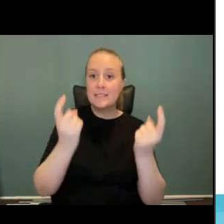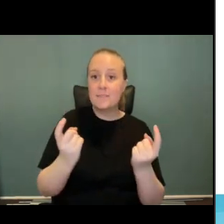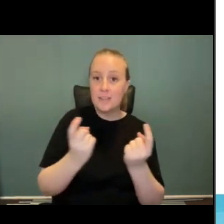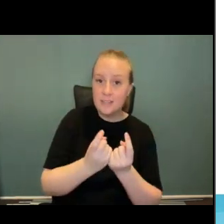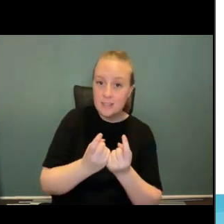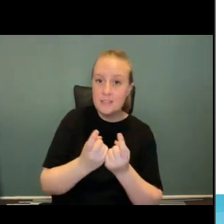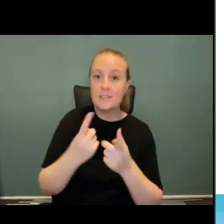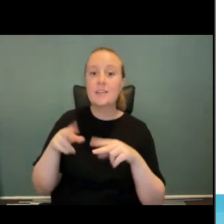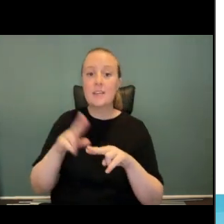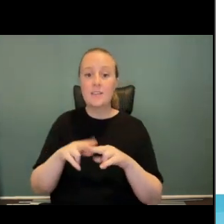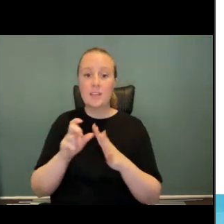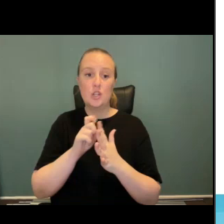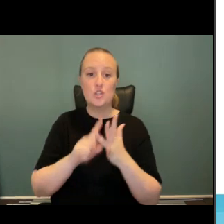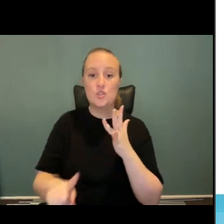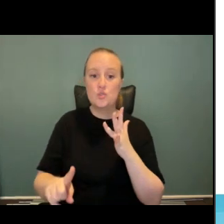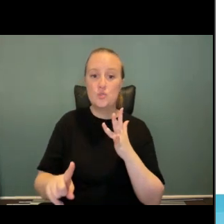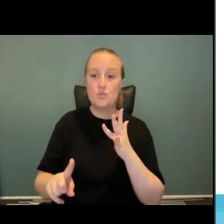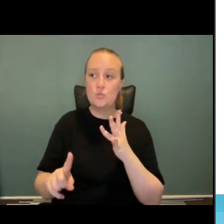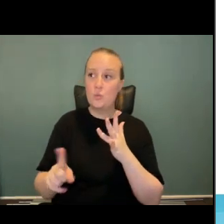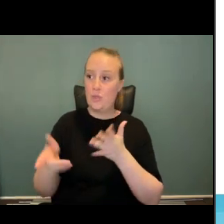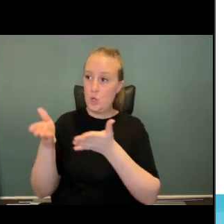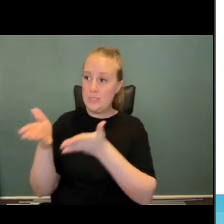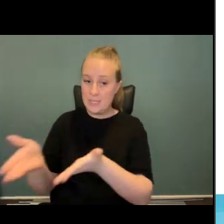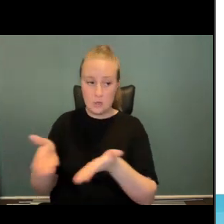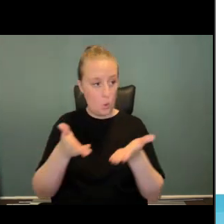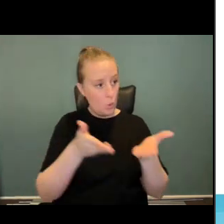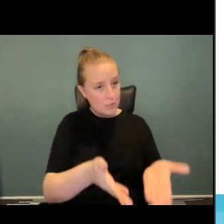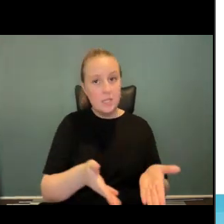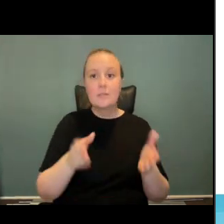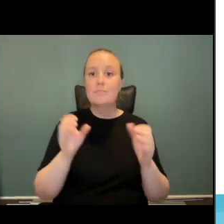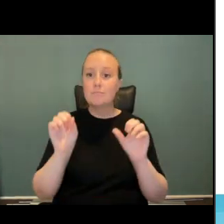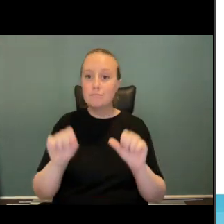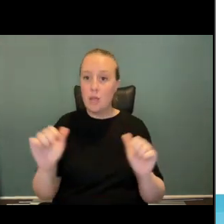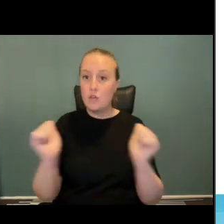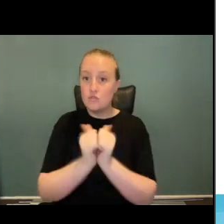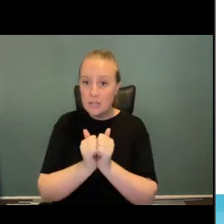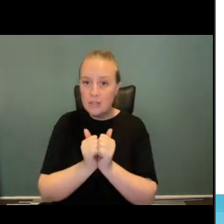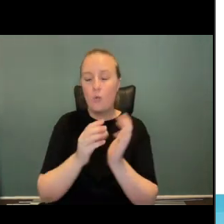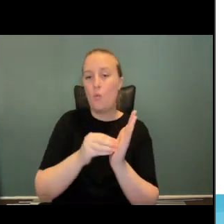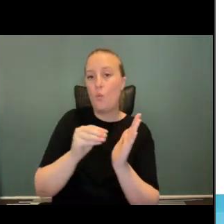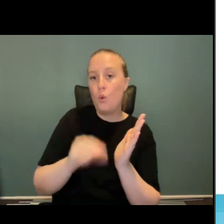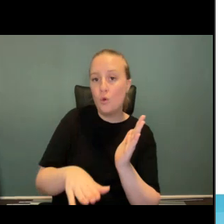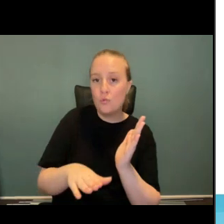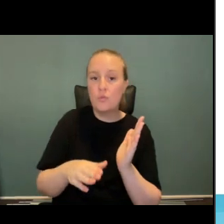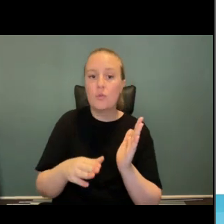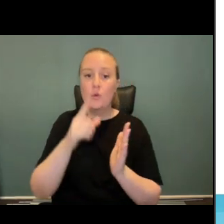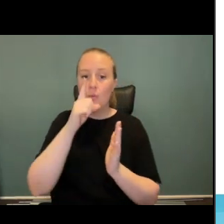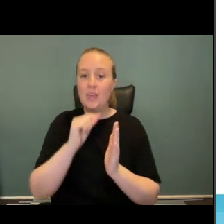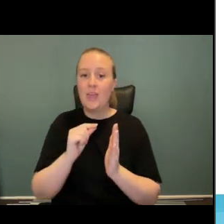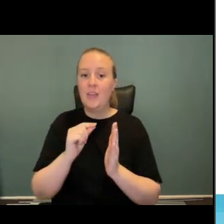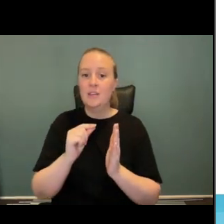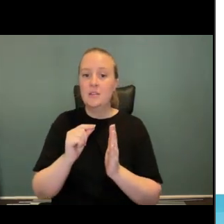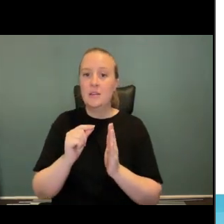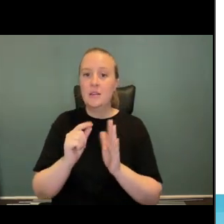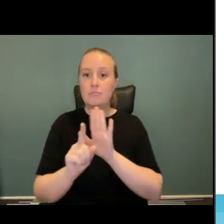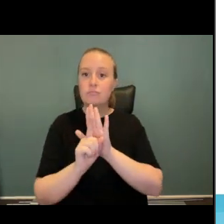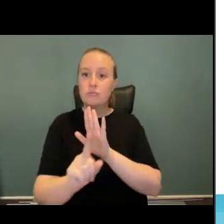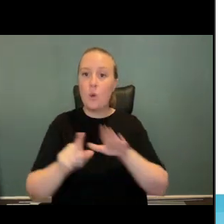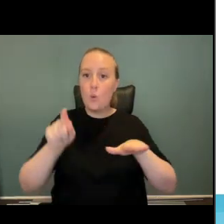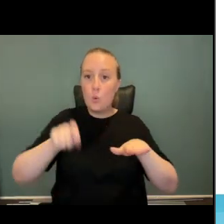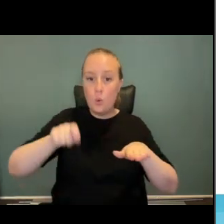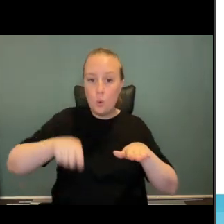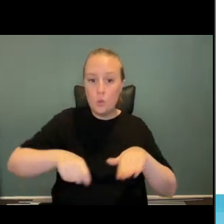collaborative approach? We do legal representation at court. We attend a child support call over. So all of the